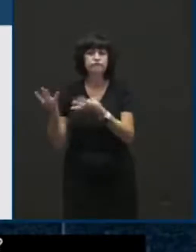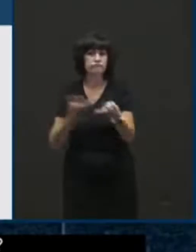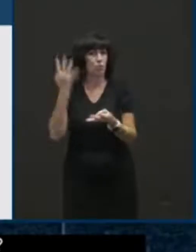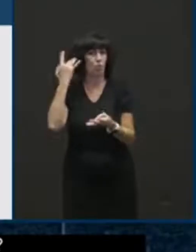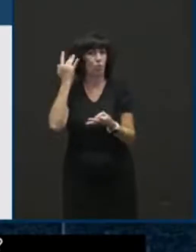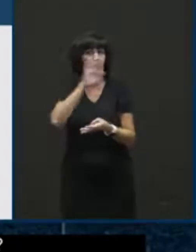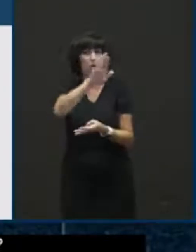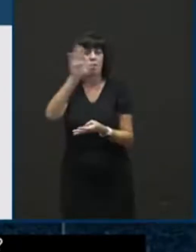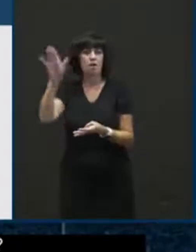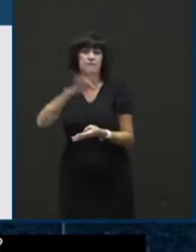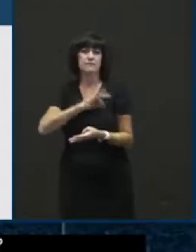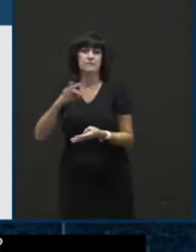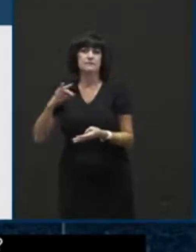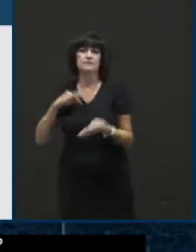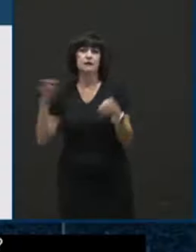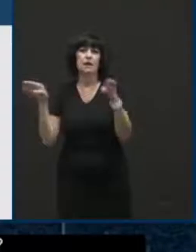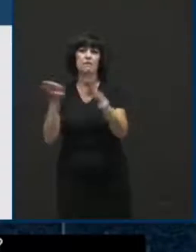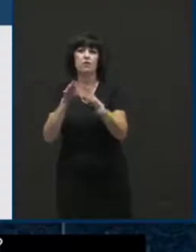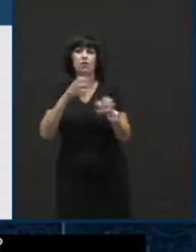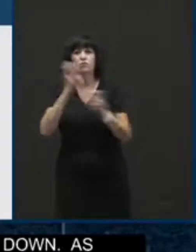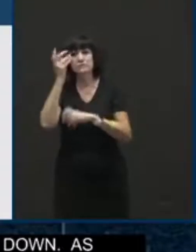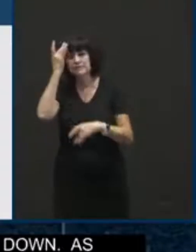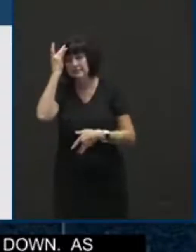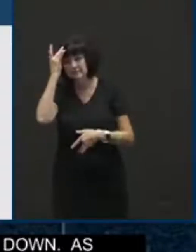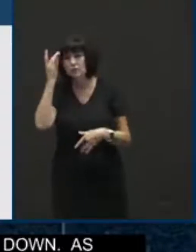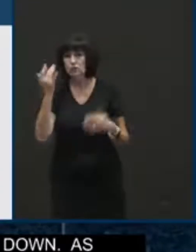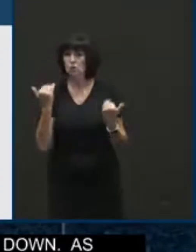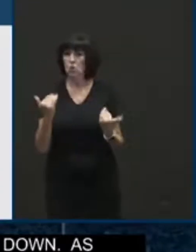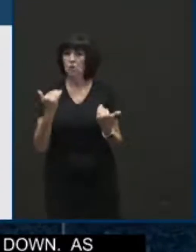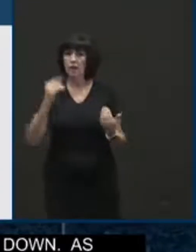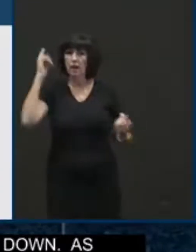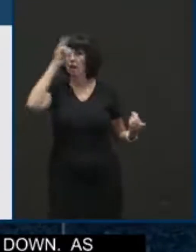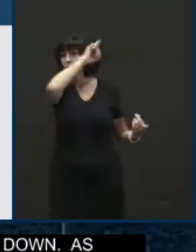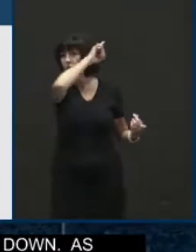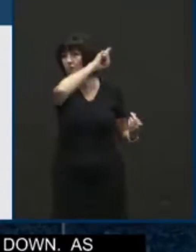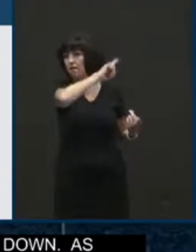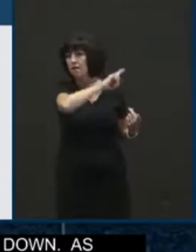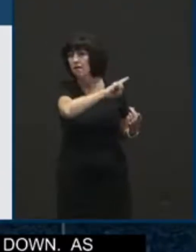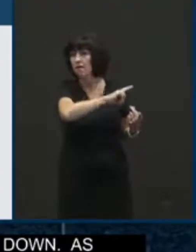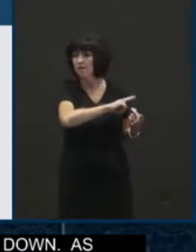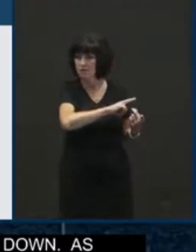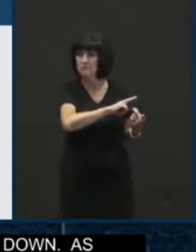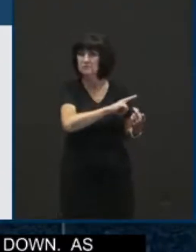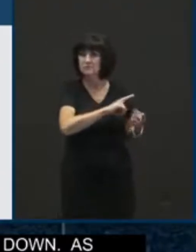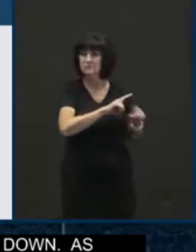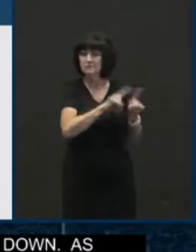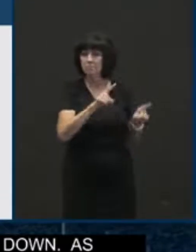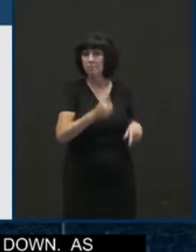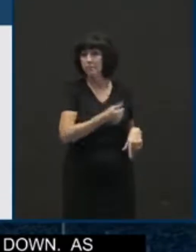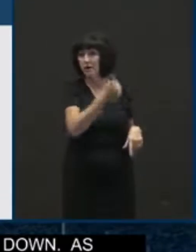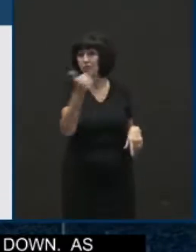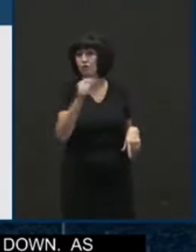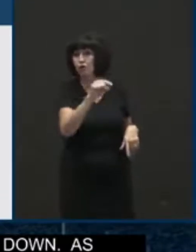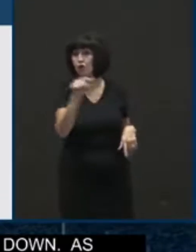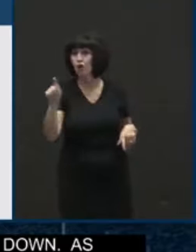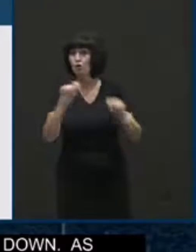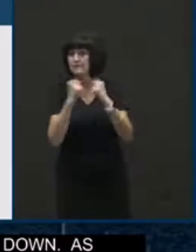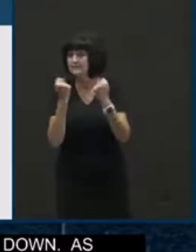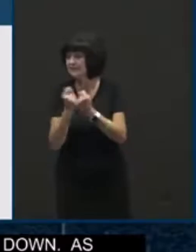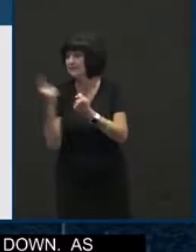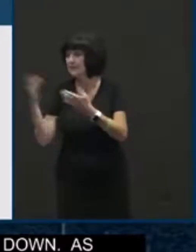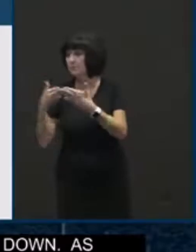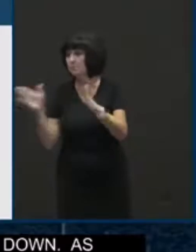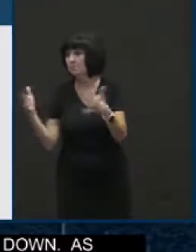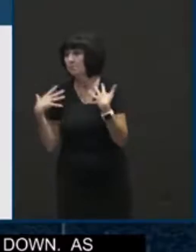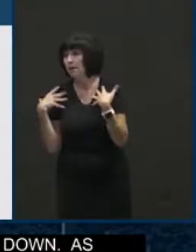to kind of refill or keep stocked. Good news is our Steve Blessing's team over at Public Health has